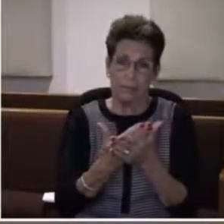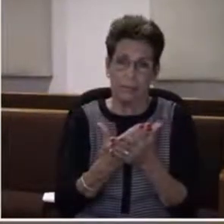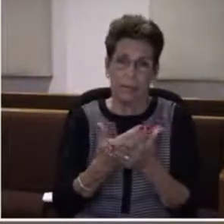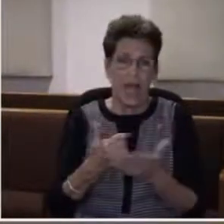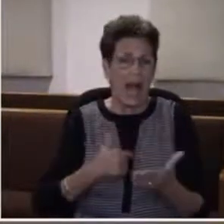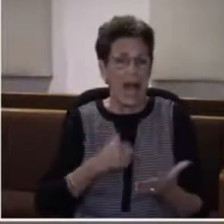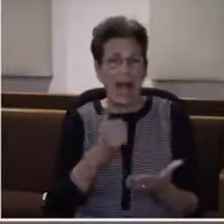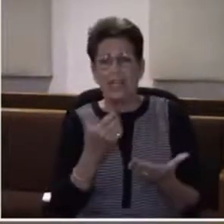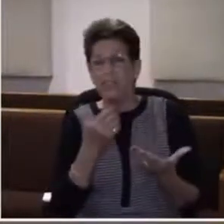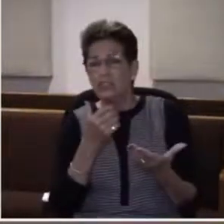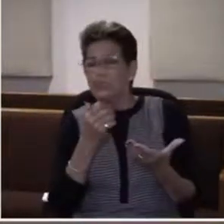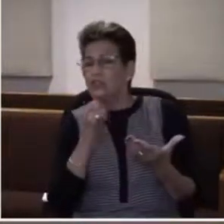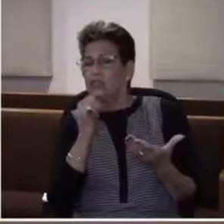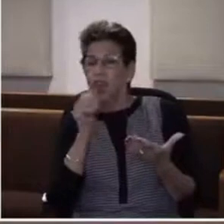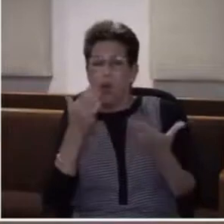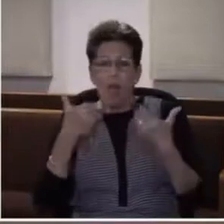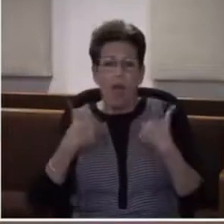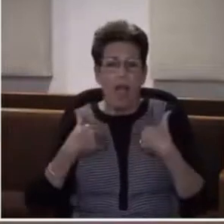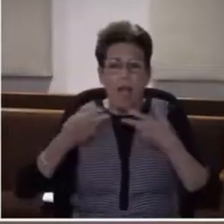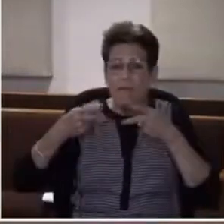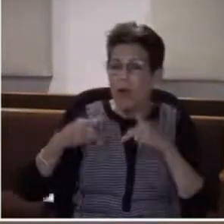I don't have the opportunities.